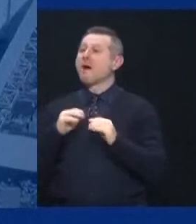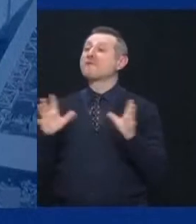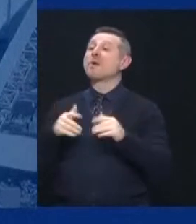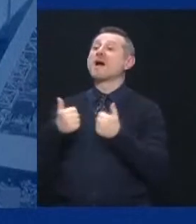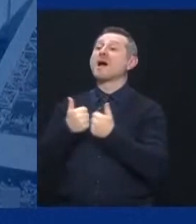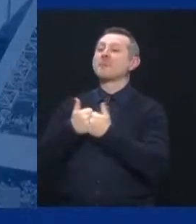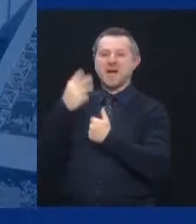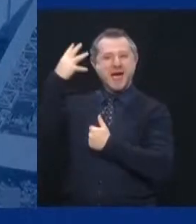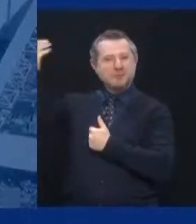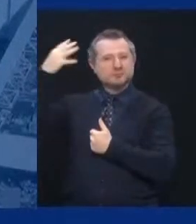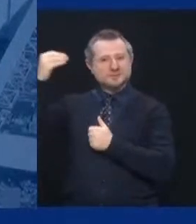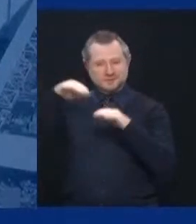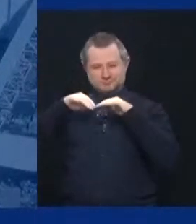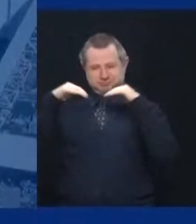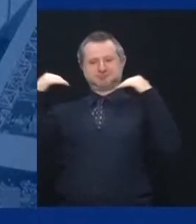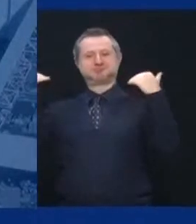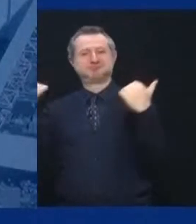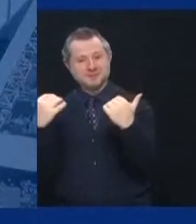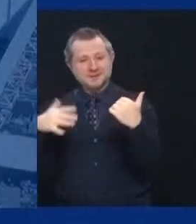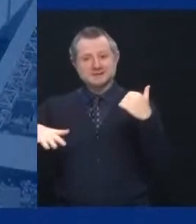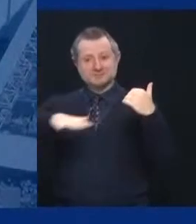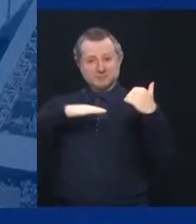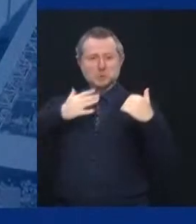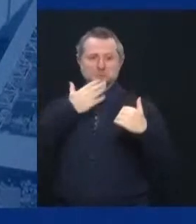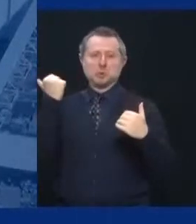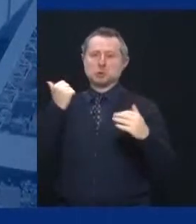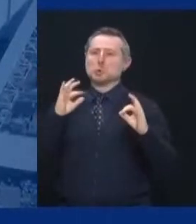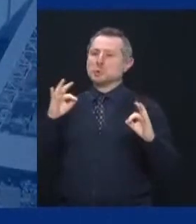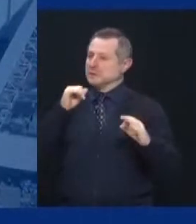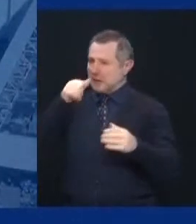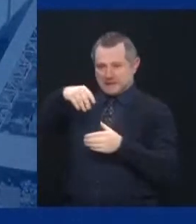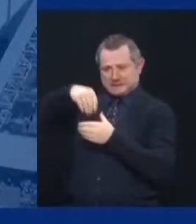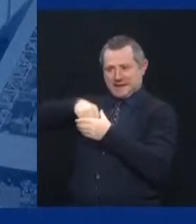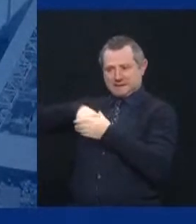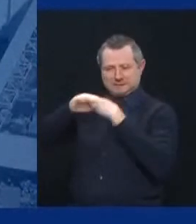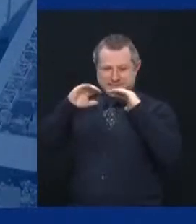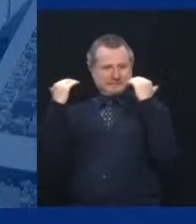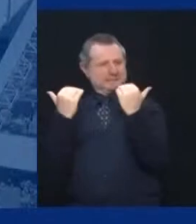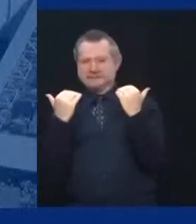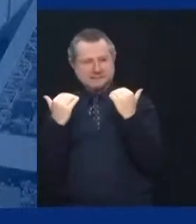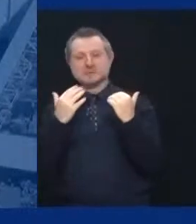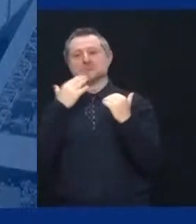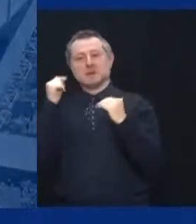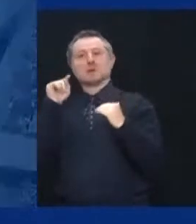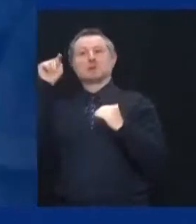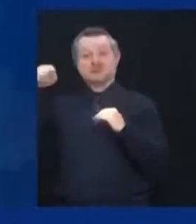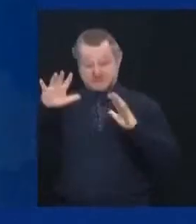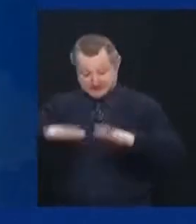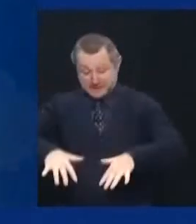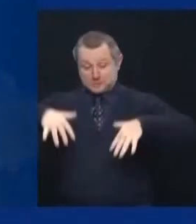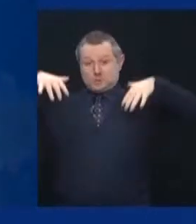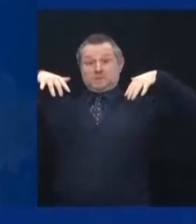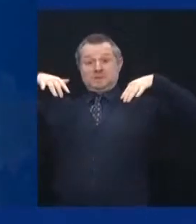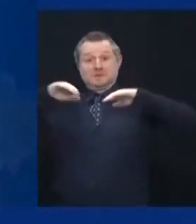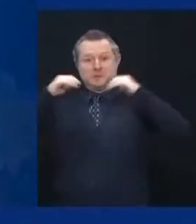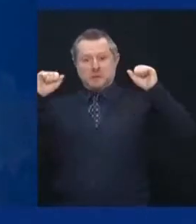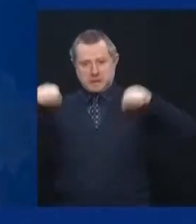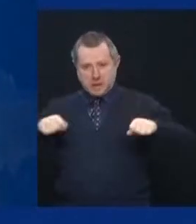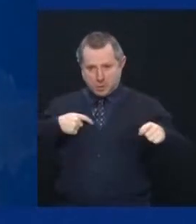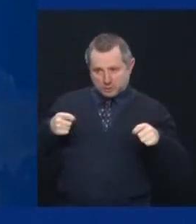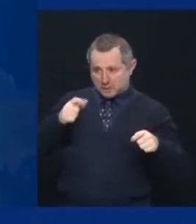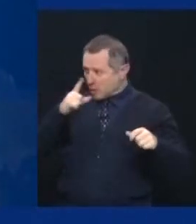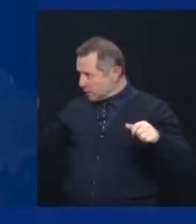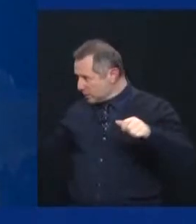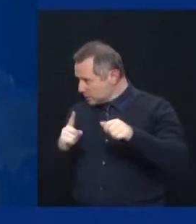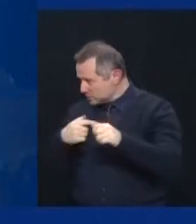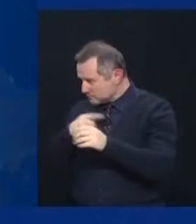a much better situation from COVID spread. And the stadium is a controlled venue. The